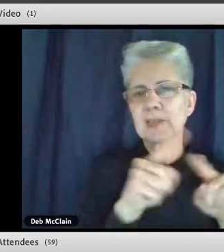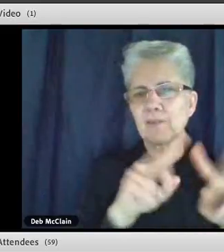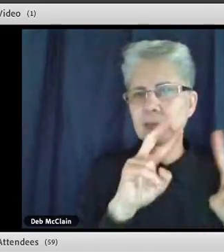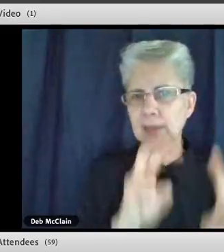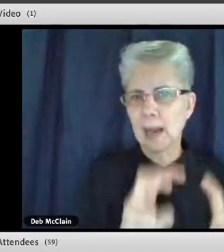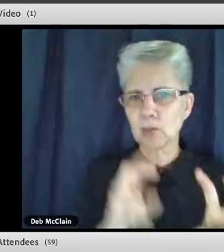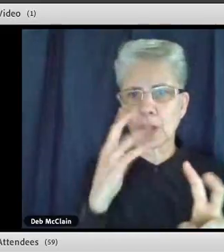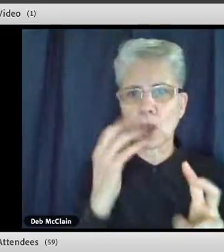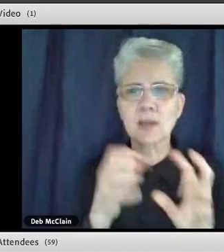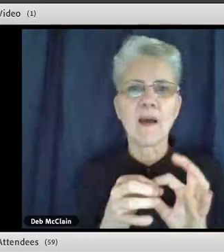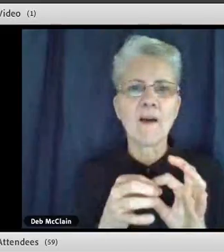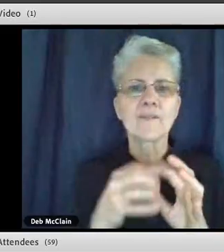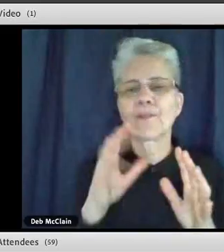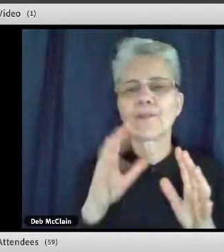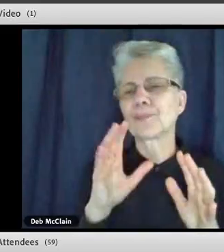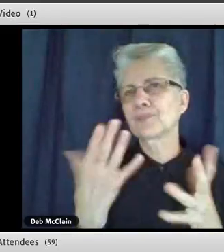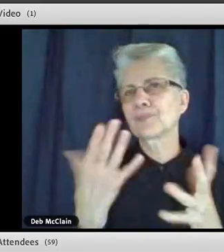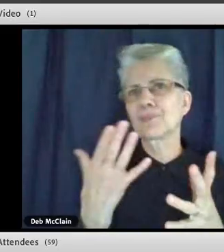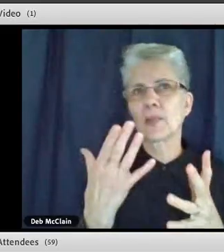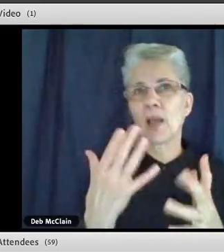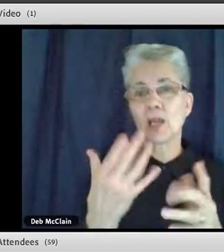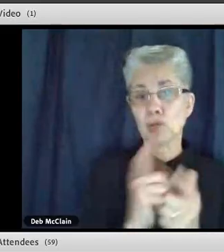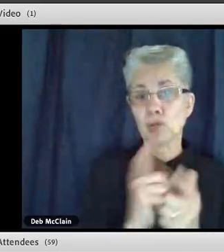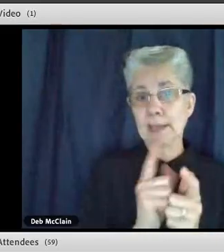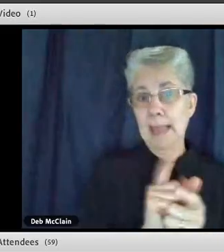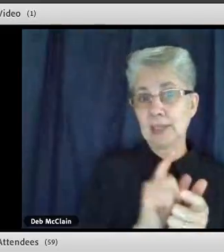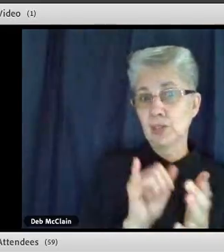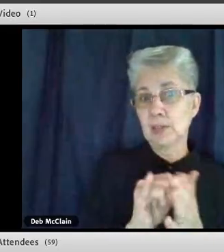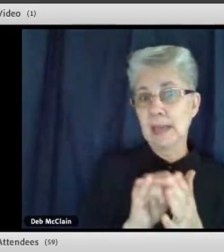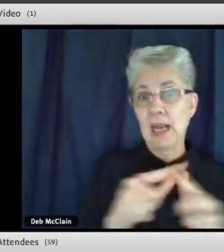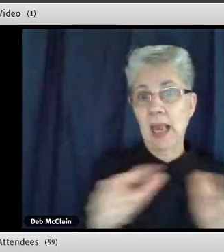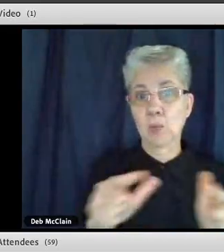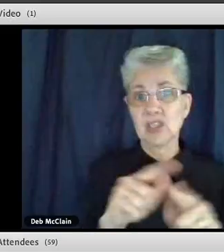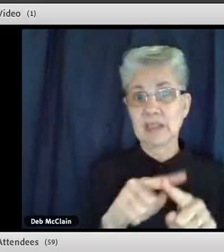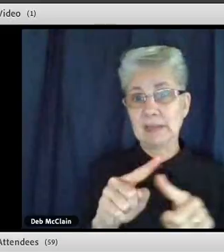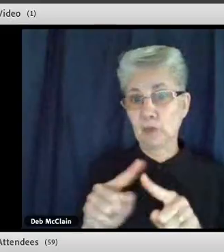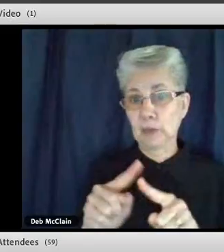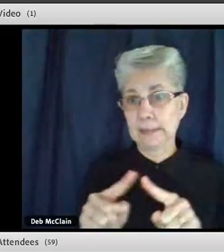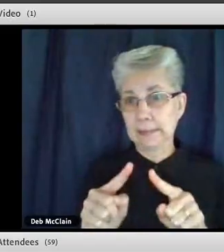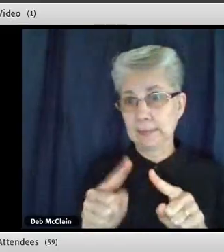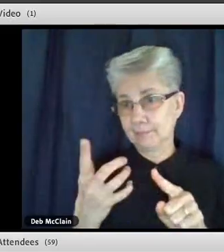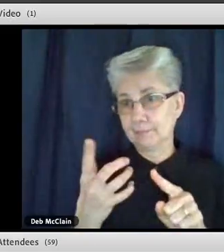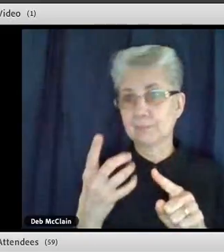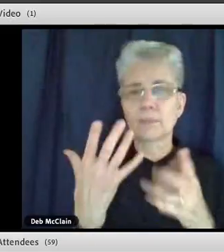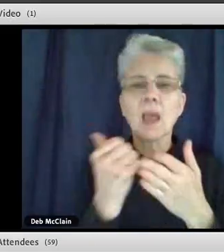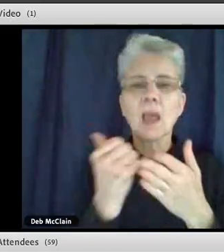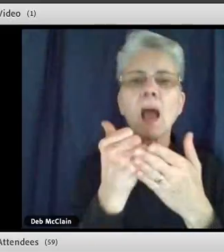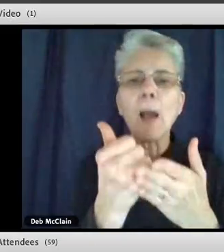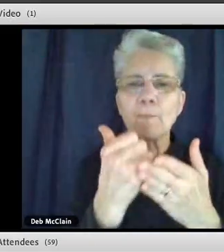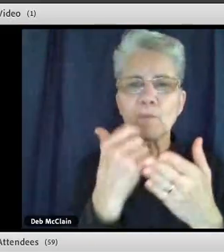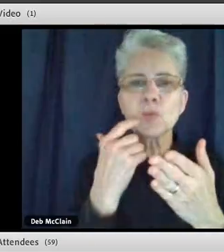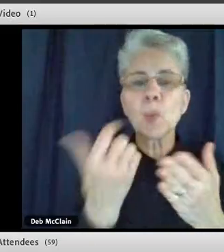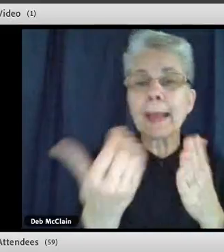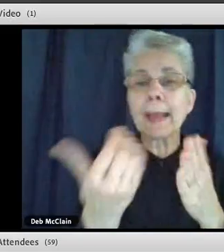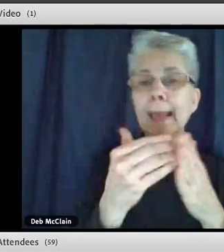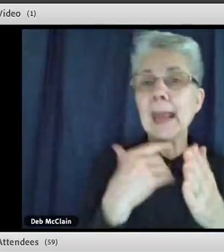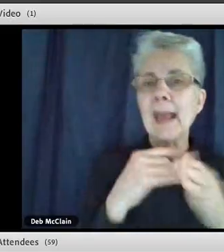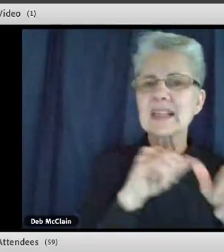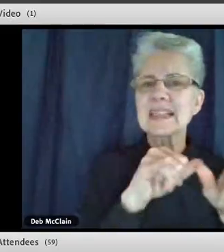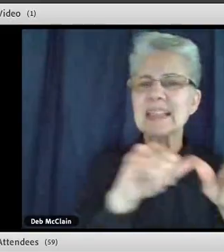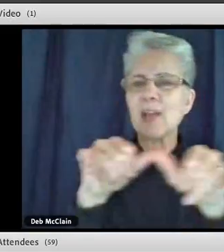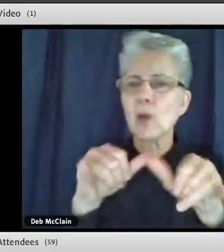of they're like been translated into other languages. It's helpful to kind of, once again, have a standardized